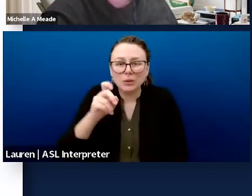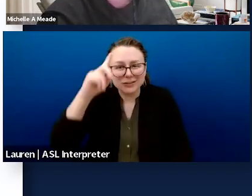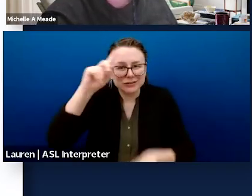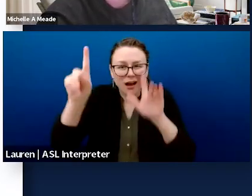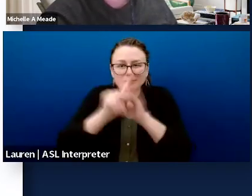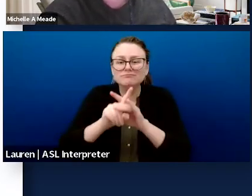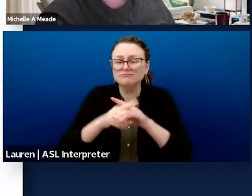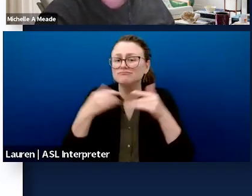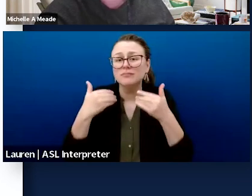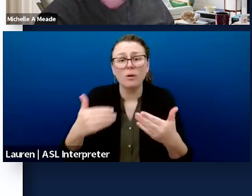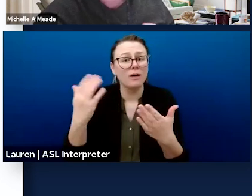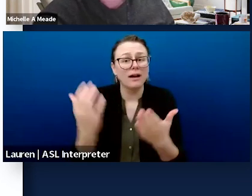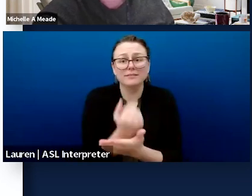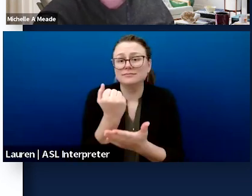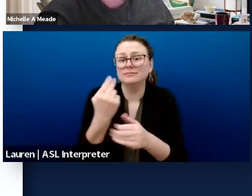it in that